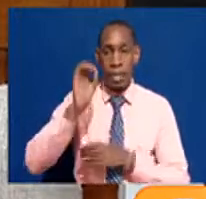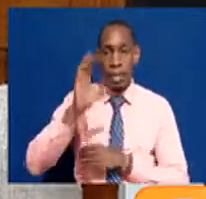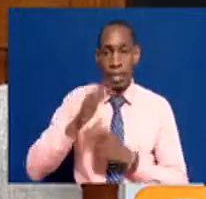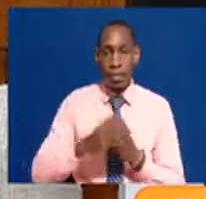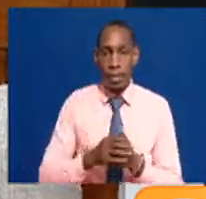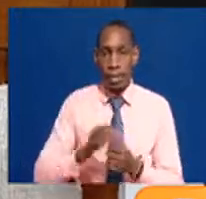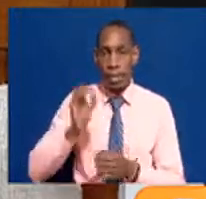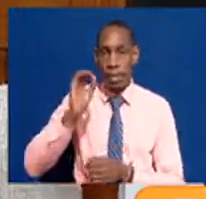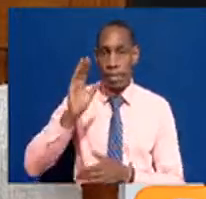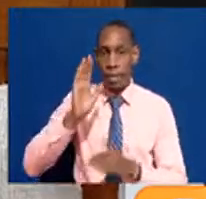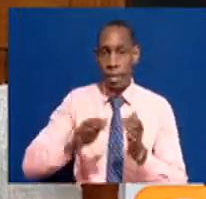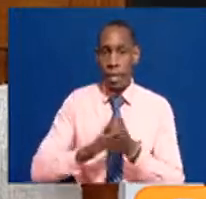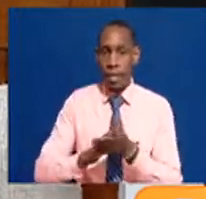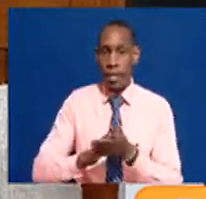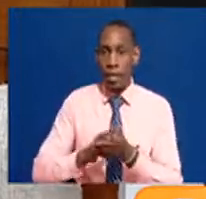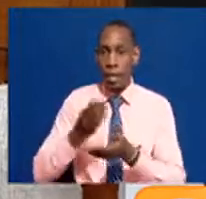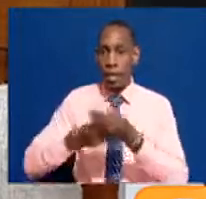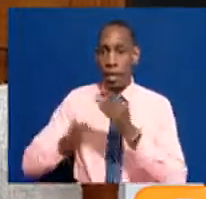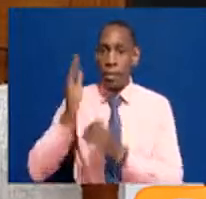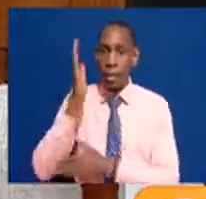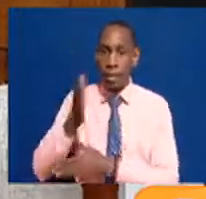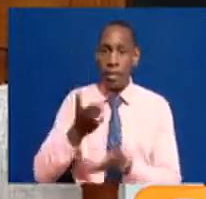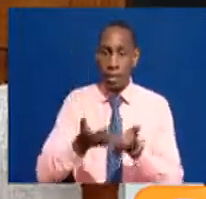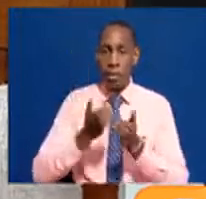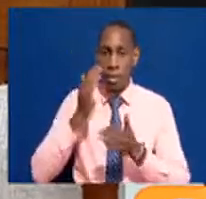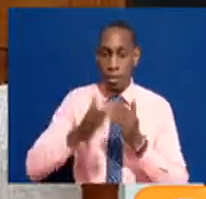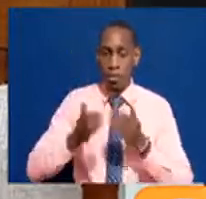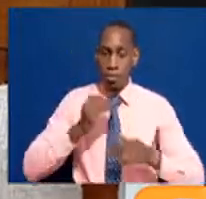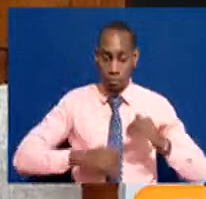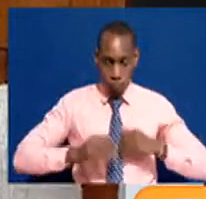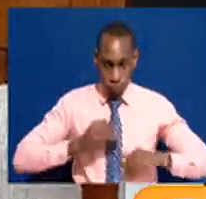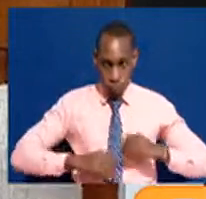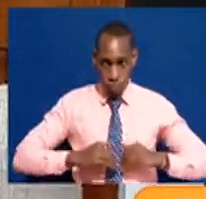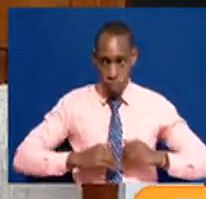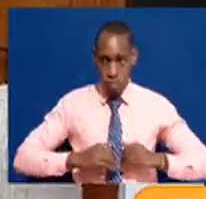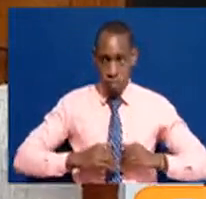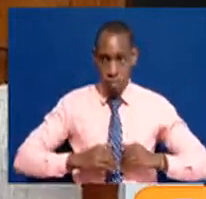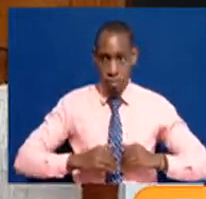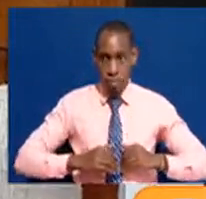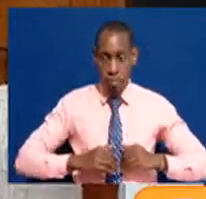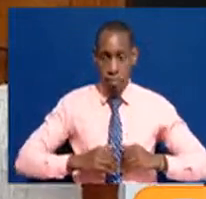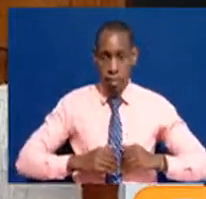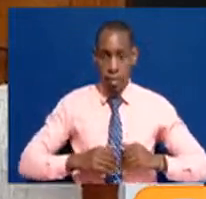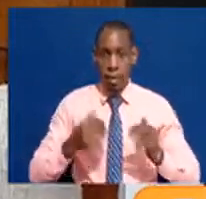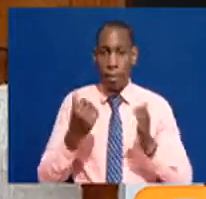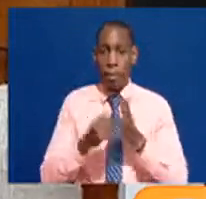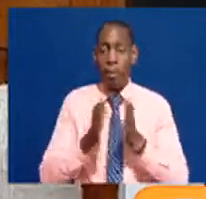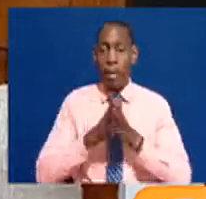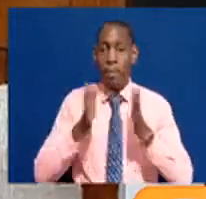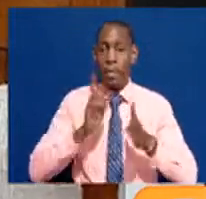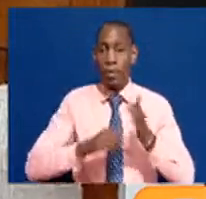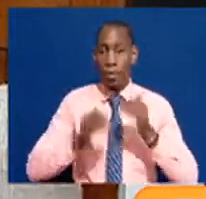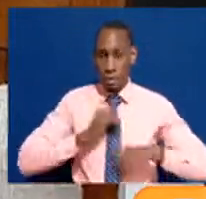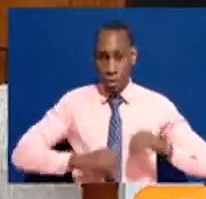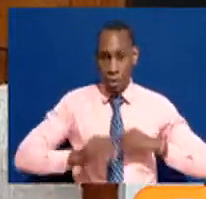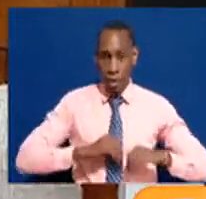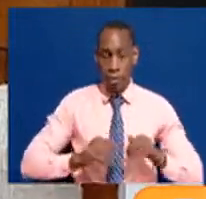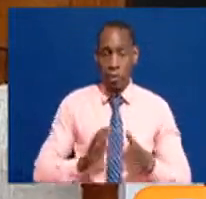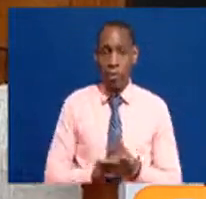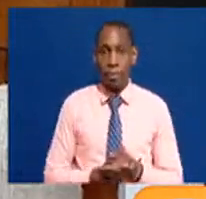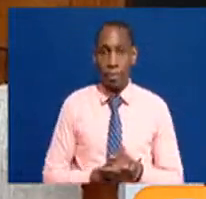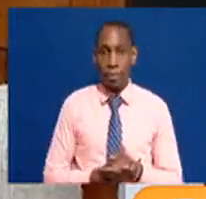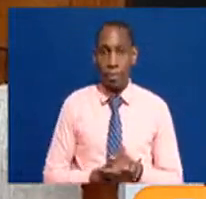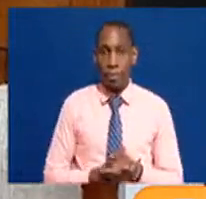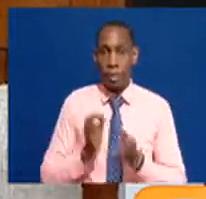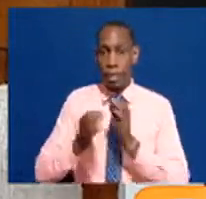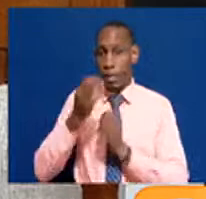more expensive than if you can buy it directly. So we need to stop the corruption. Jeff, the biggest problem is corruption. And if